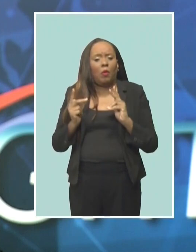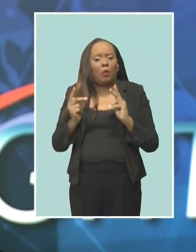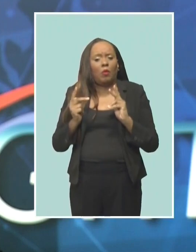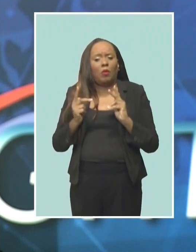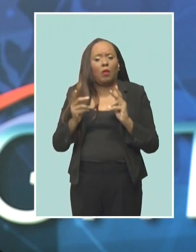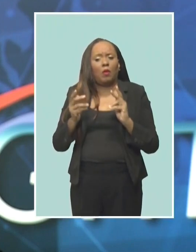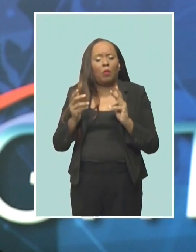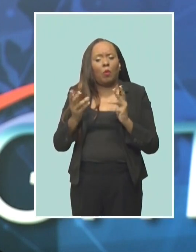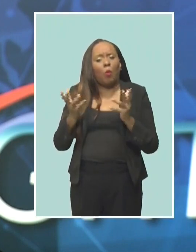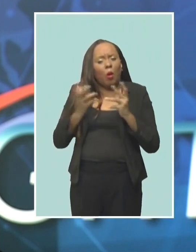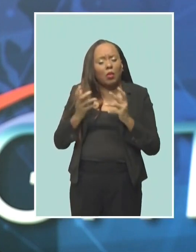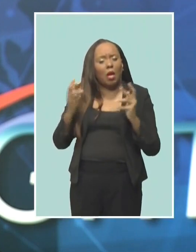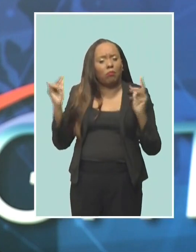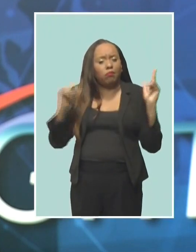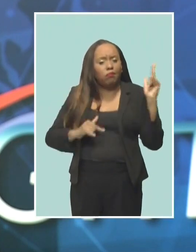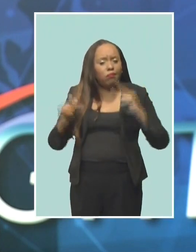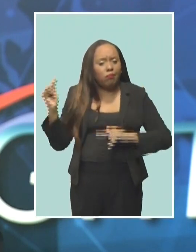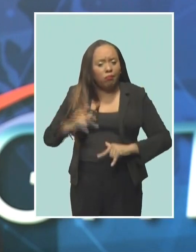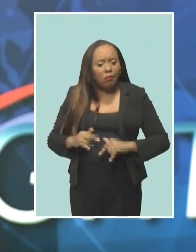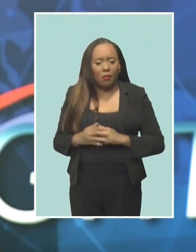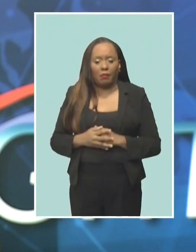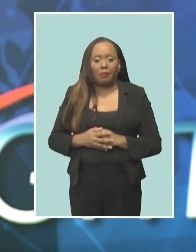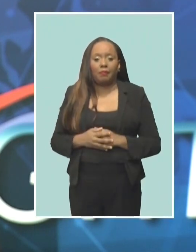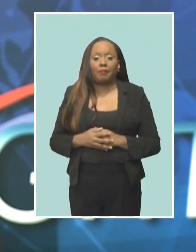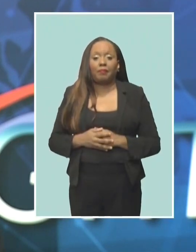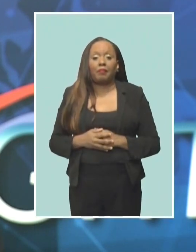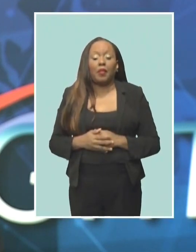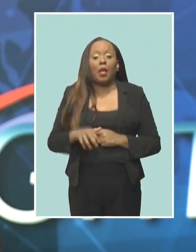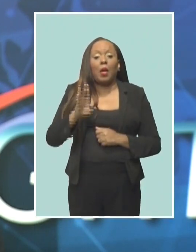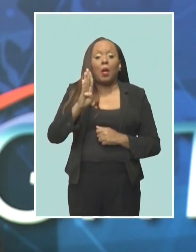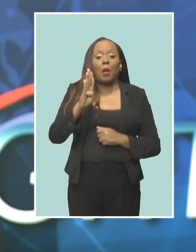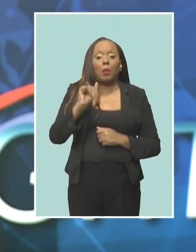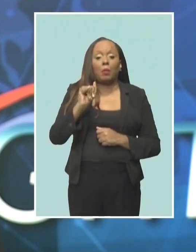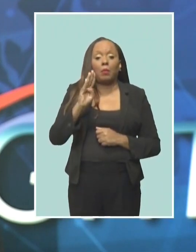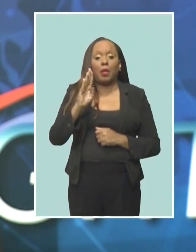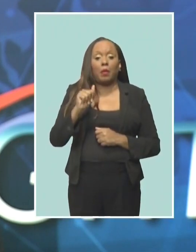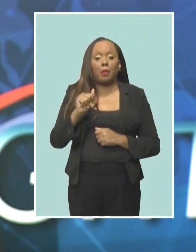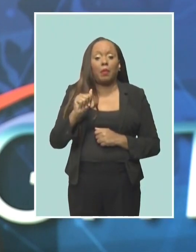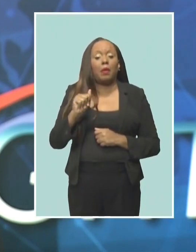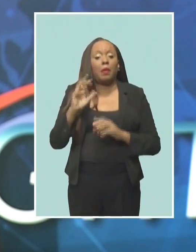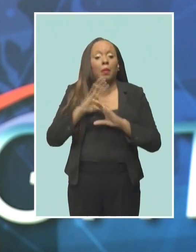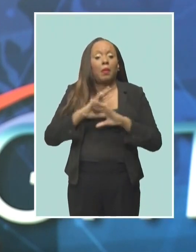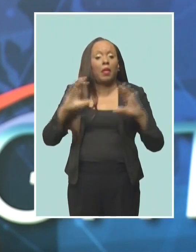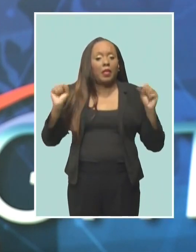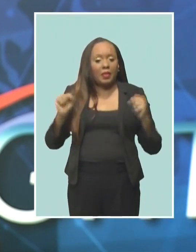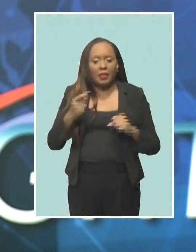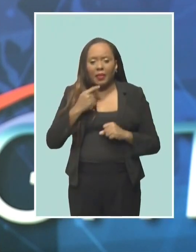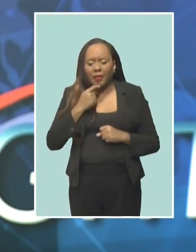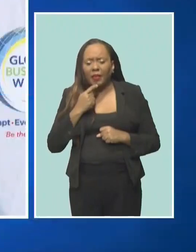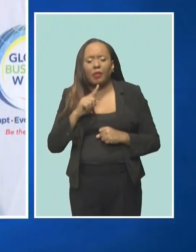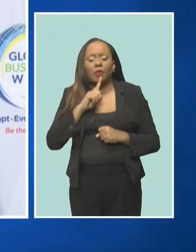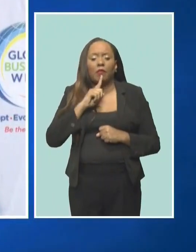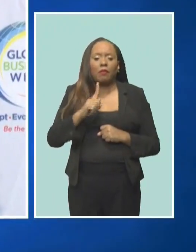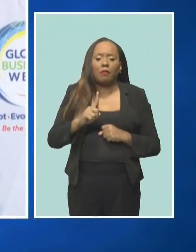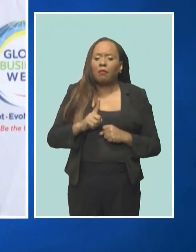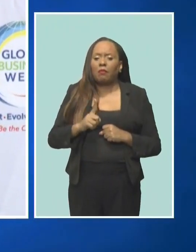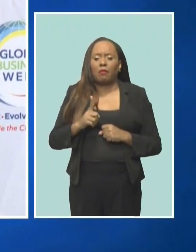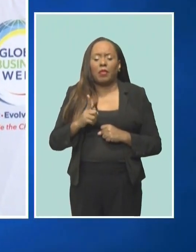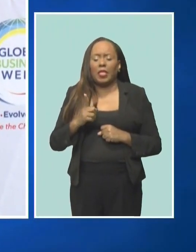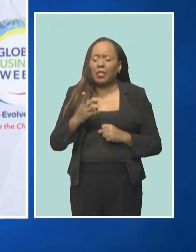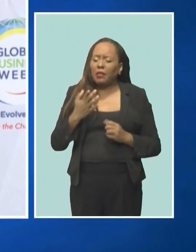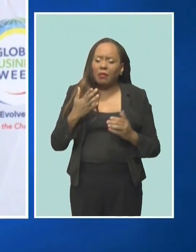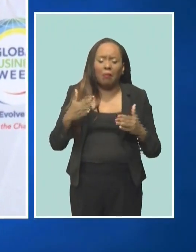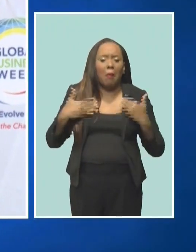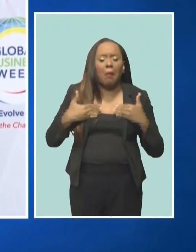president, Marlon Yard, says the association is pleased to learn from the Revenue Commissioner and her team that there has been no exodus